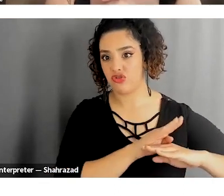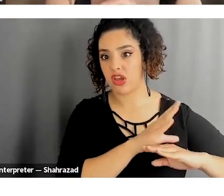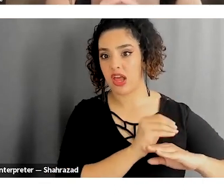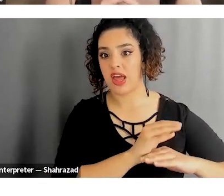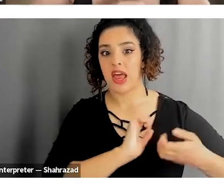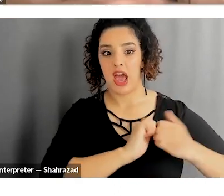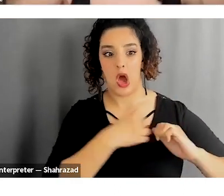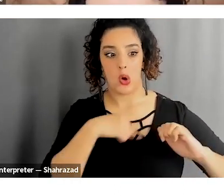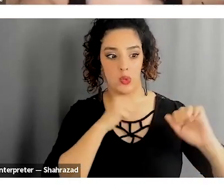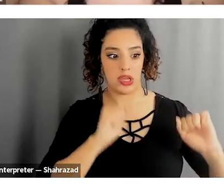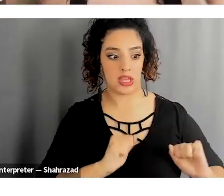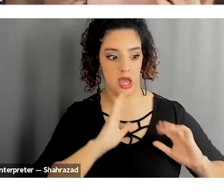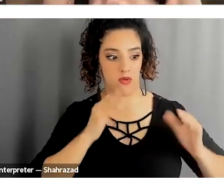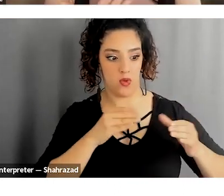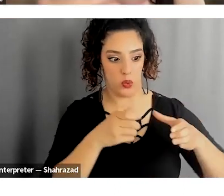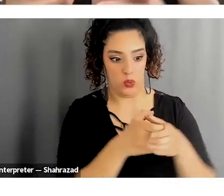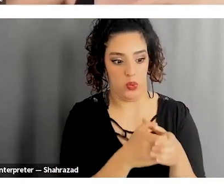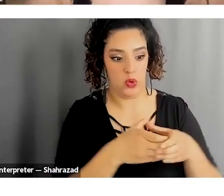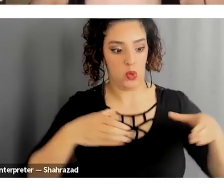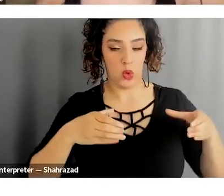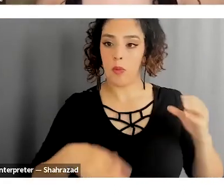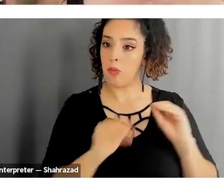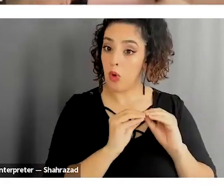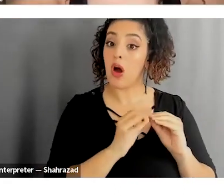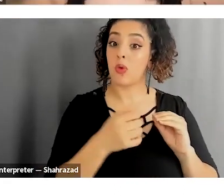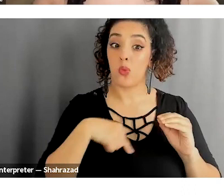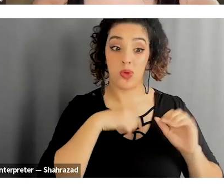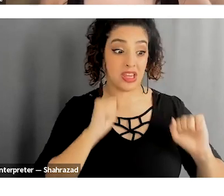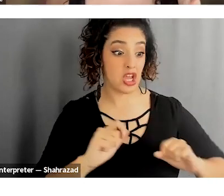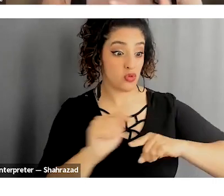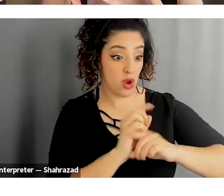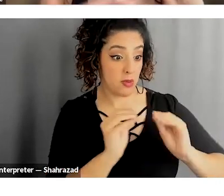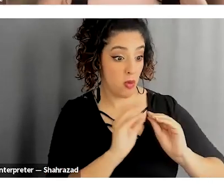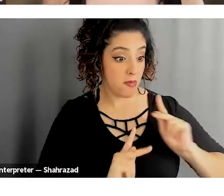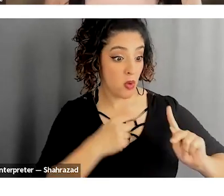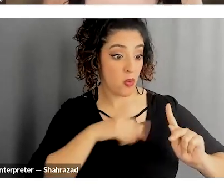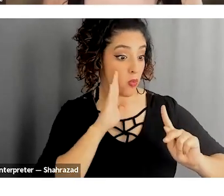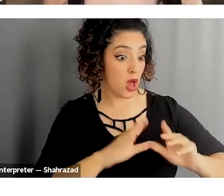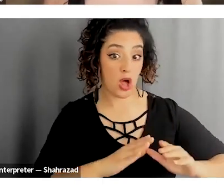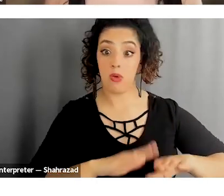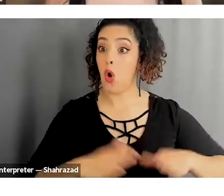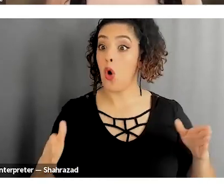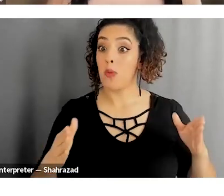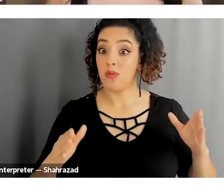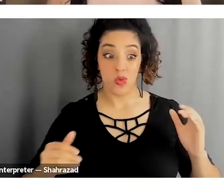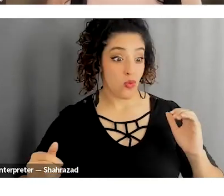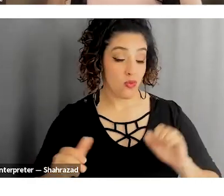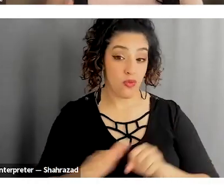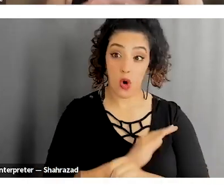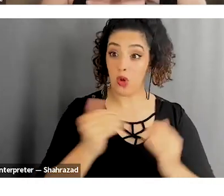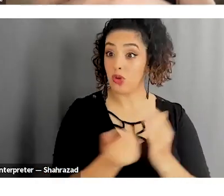decentralized, so you potentially train other people? So let's say the fashion industry opened up a whole new job